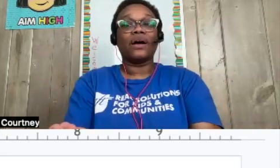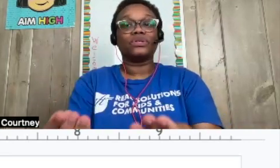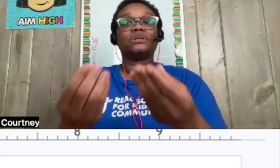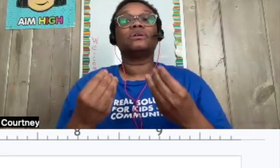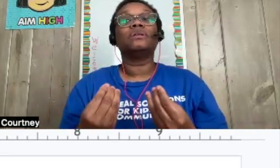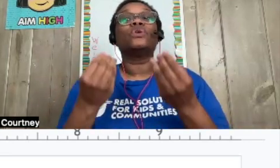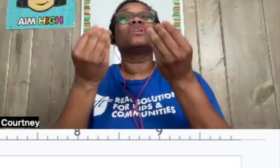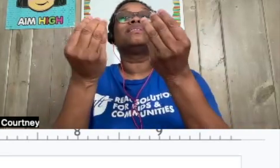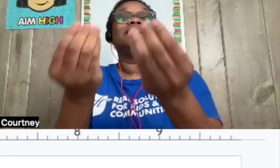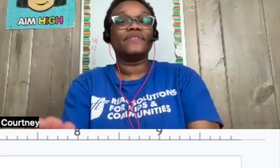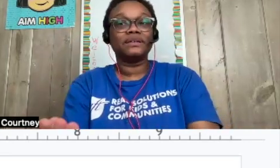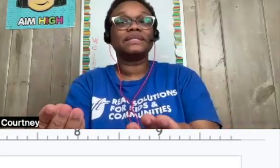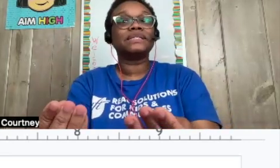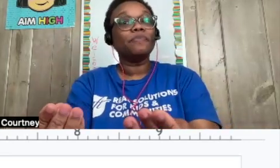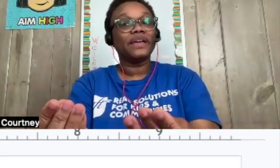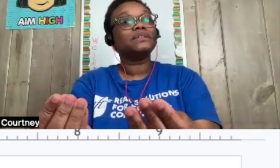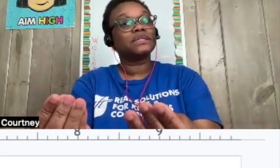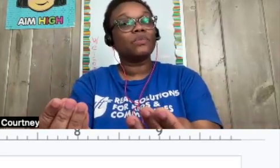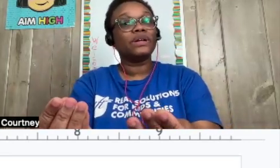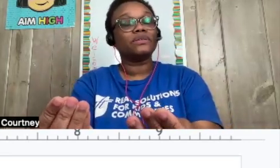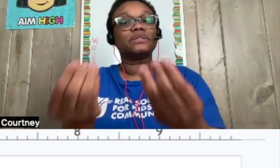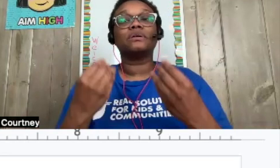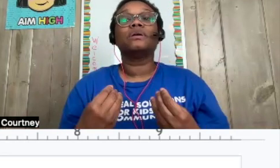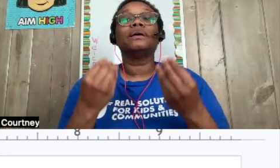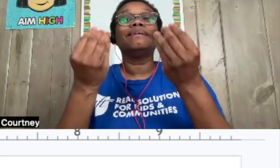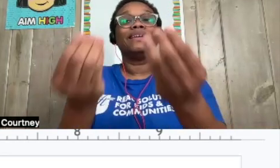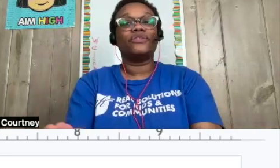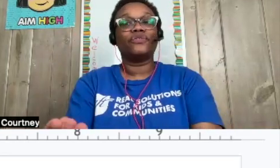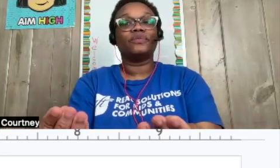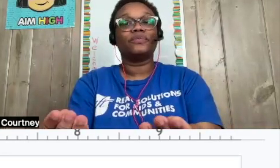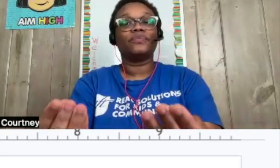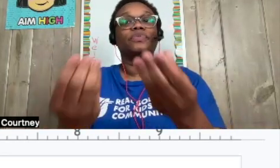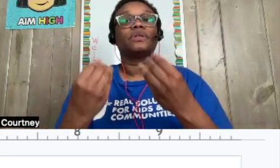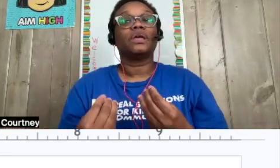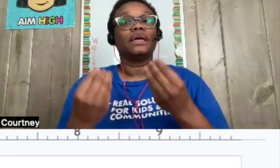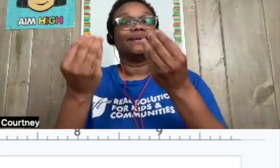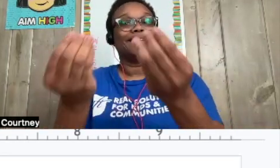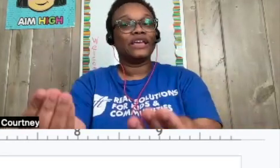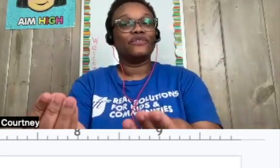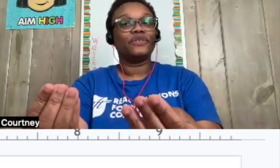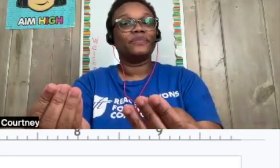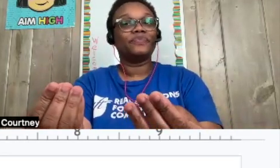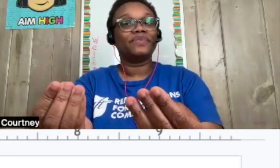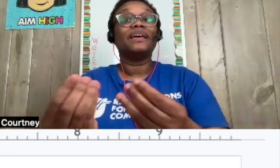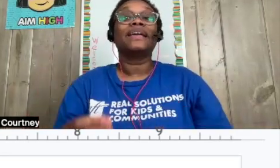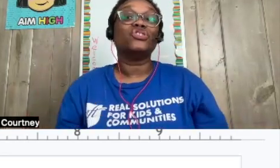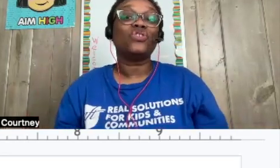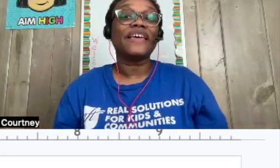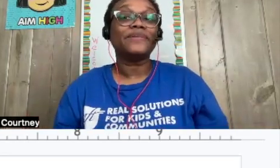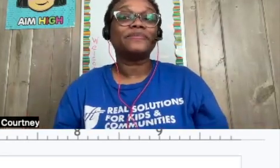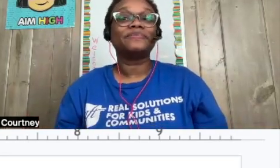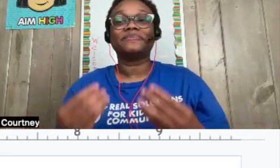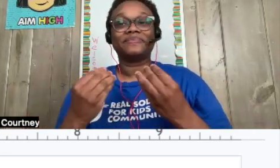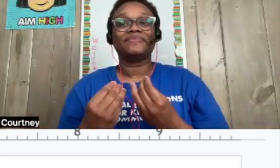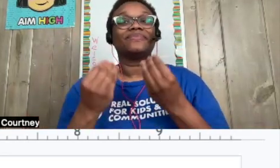further out, like we're giving something to someone else. Give, give. Can you try